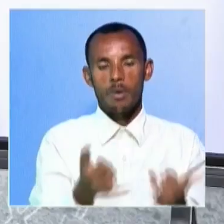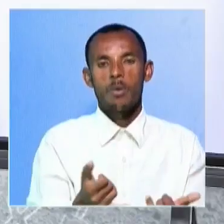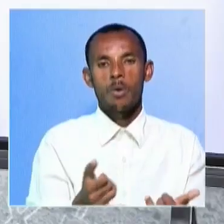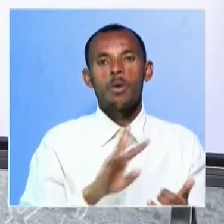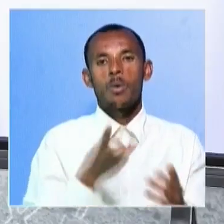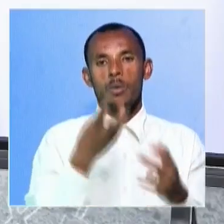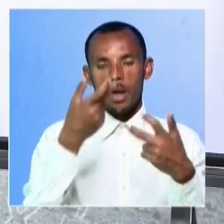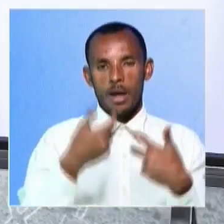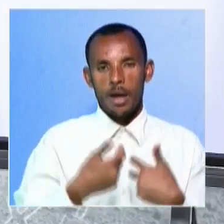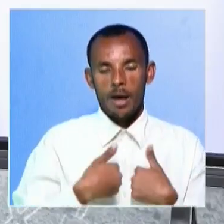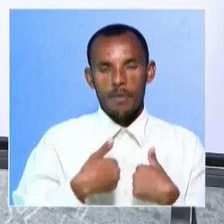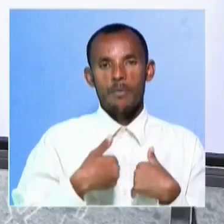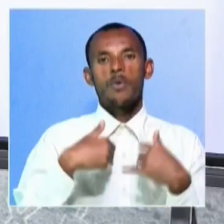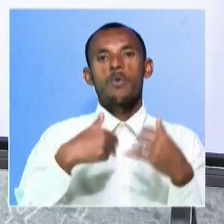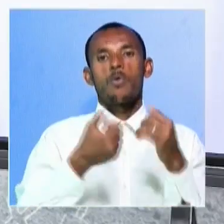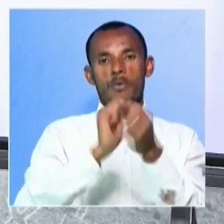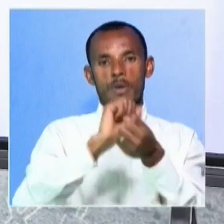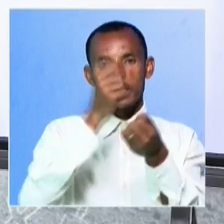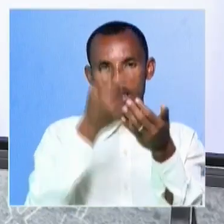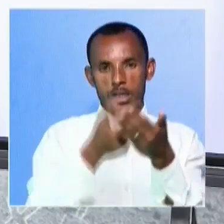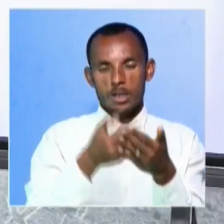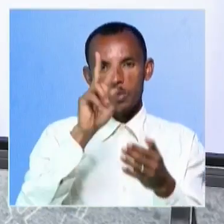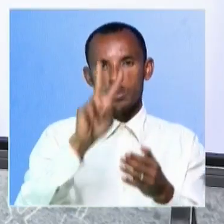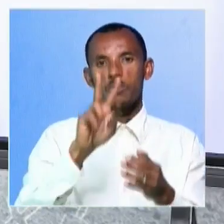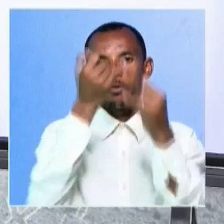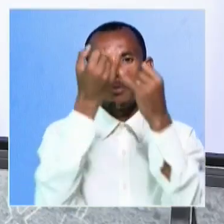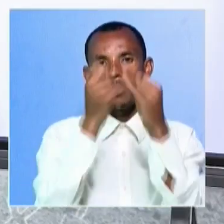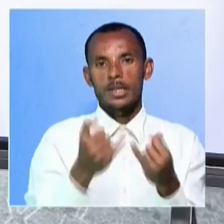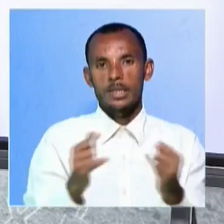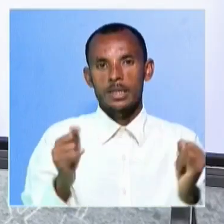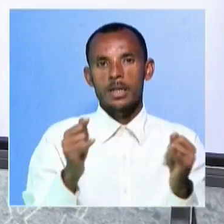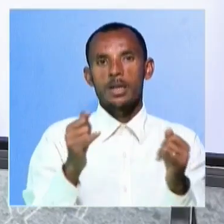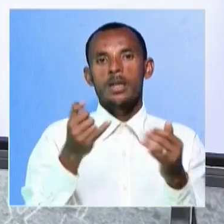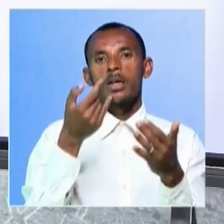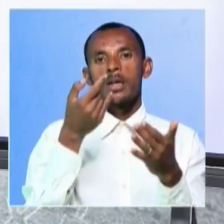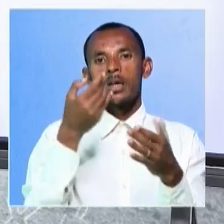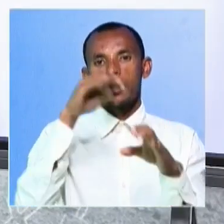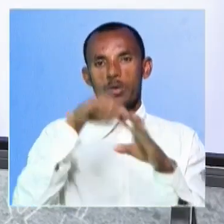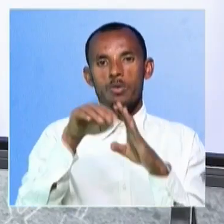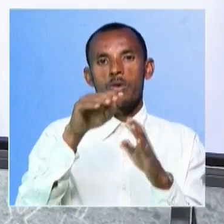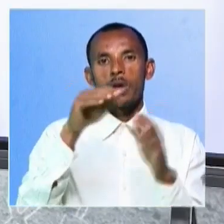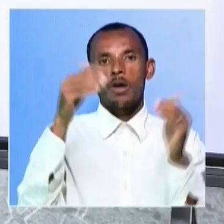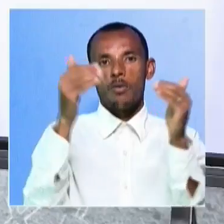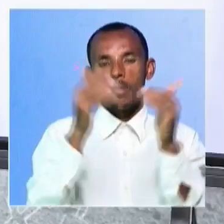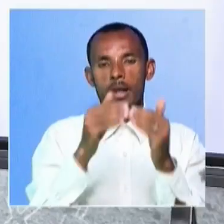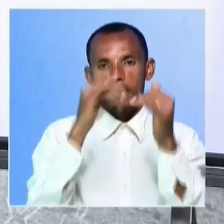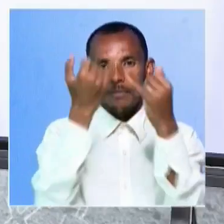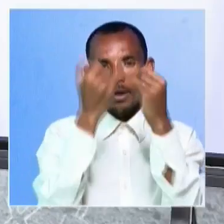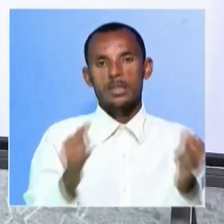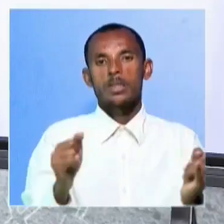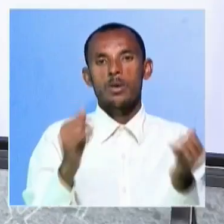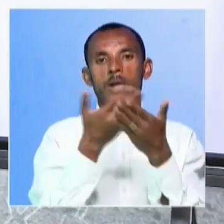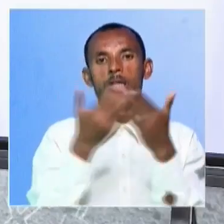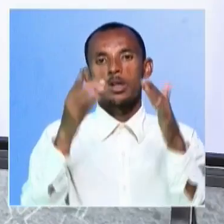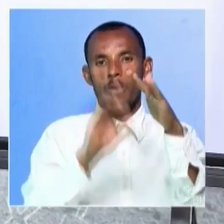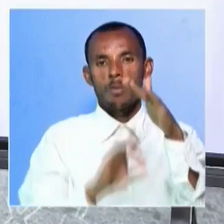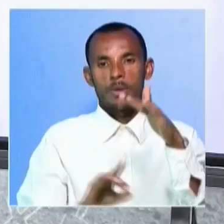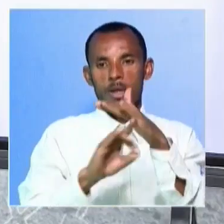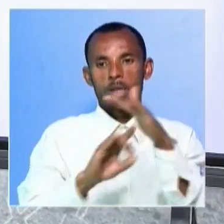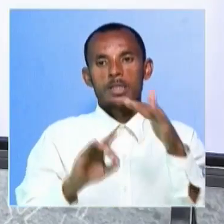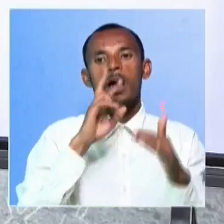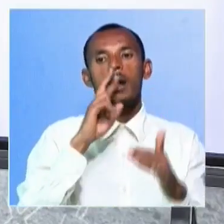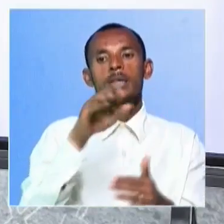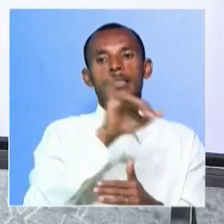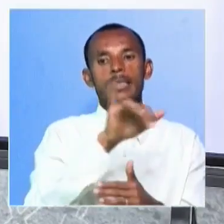we have converted these two fractions into equivalent fractions where their denominators are the